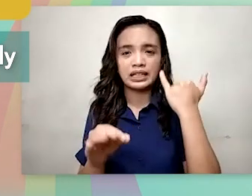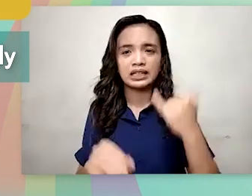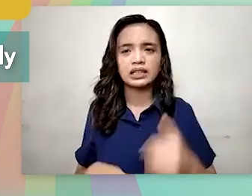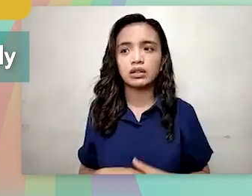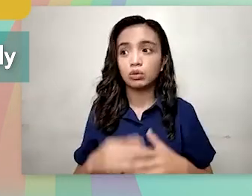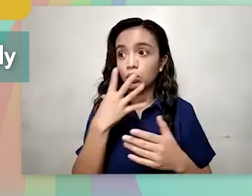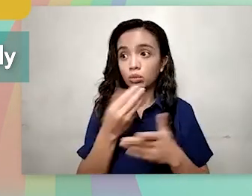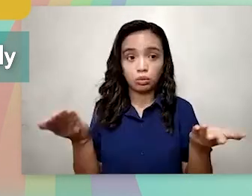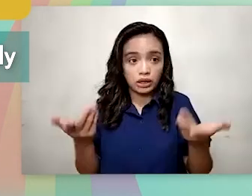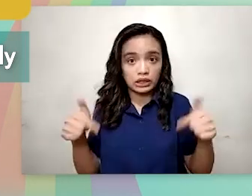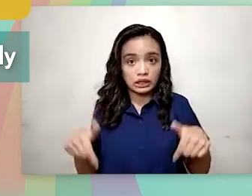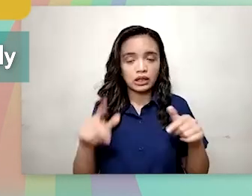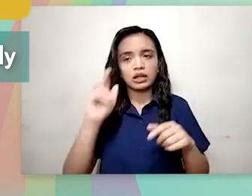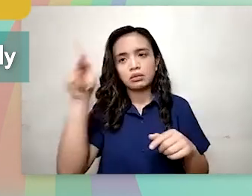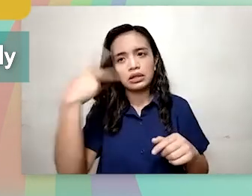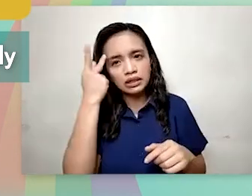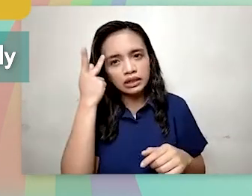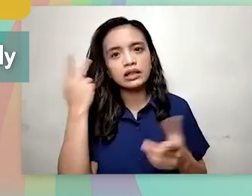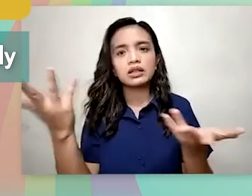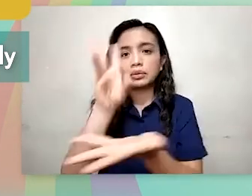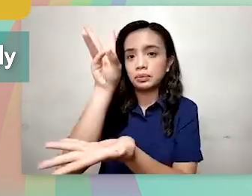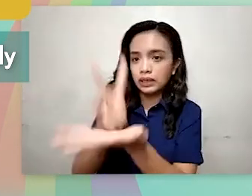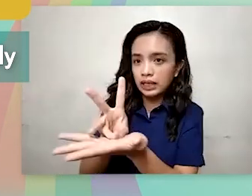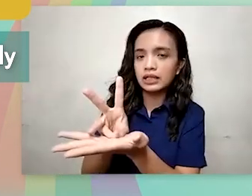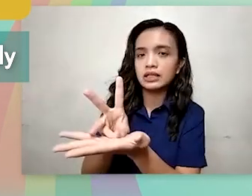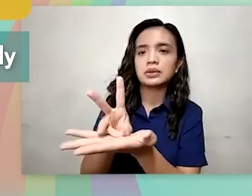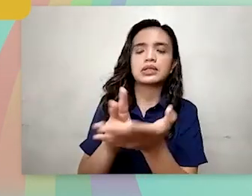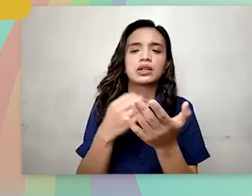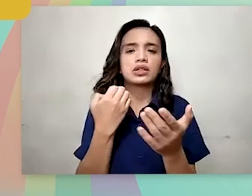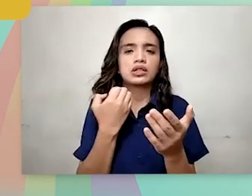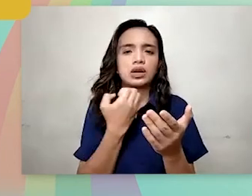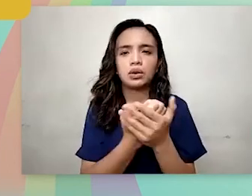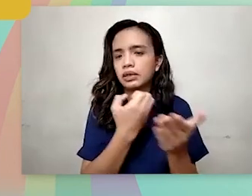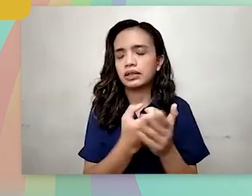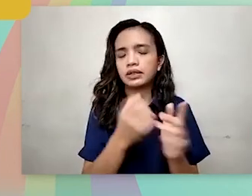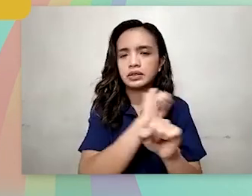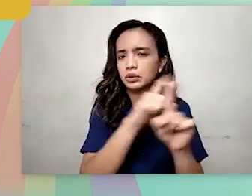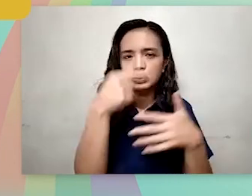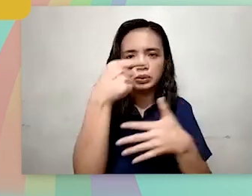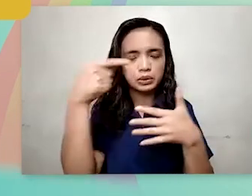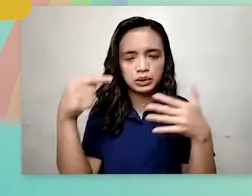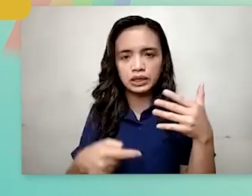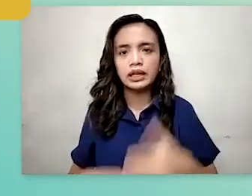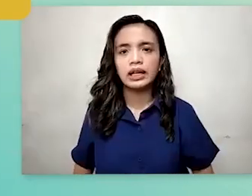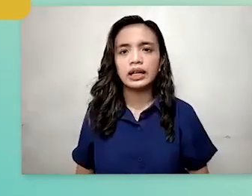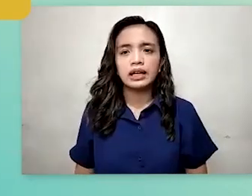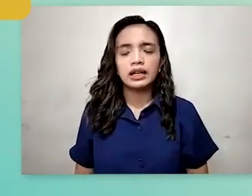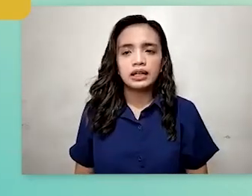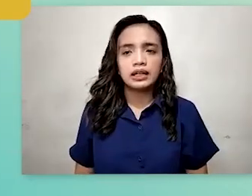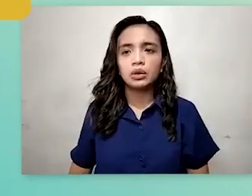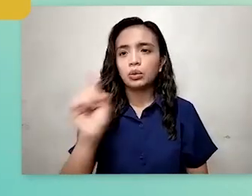of where we are, politically, geographically, economically, socially. So